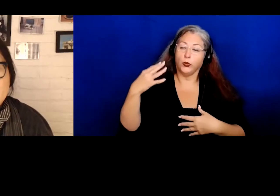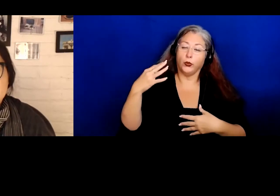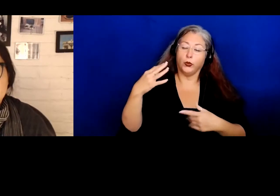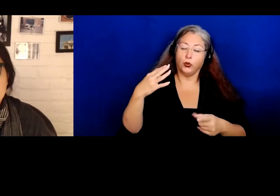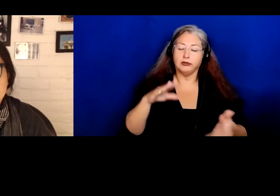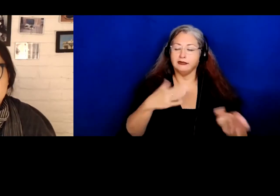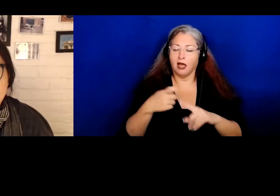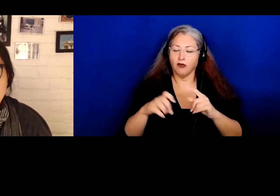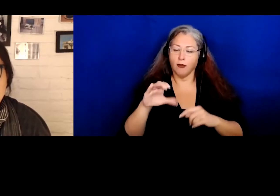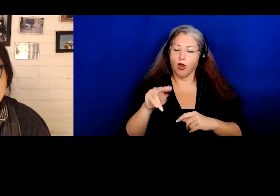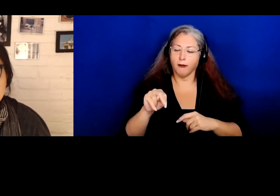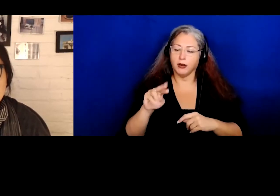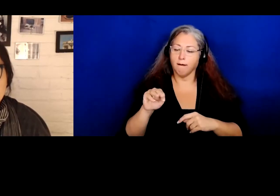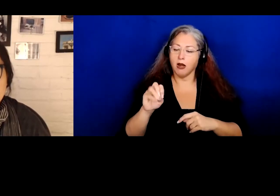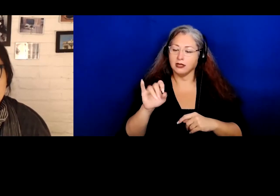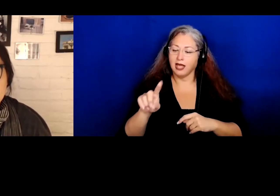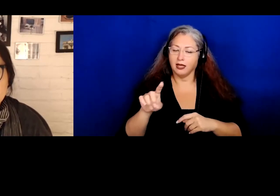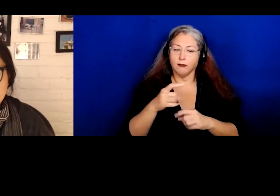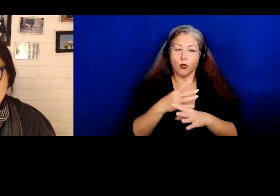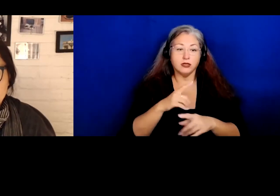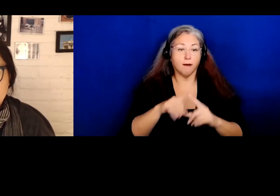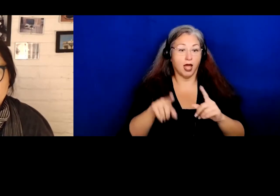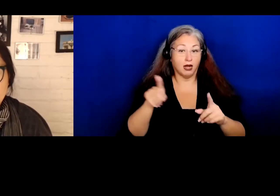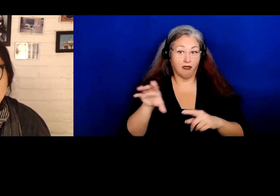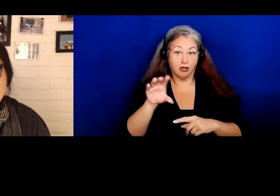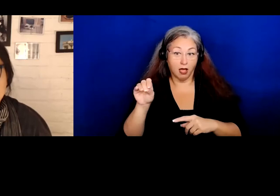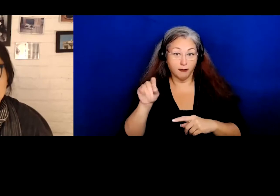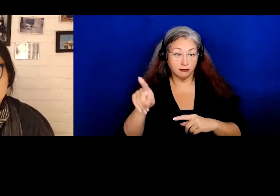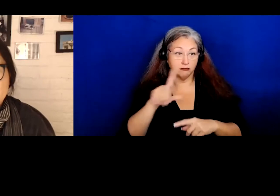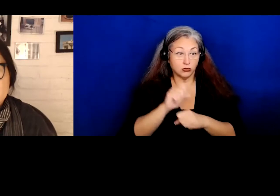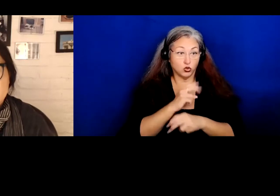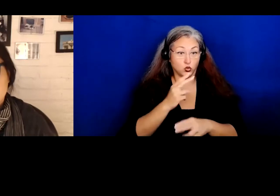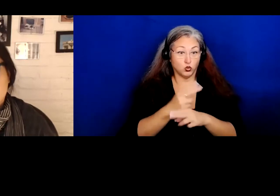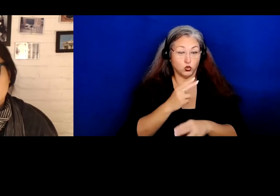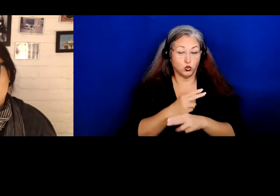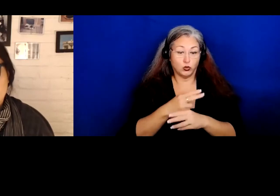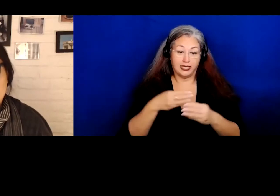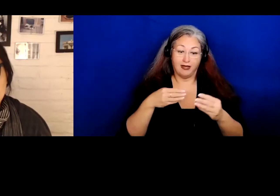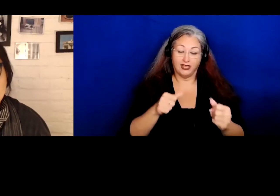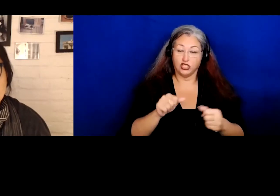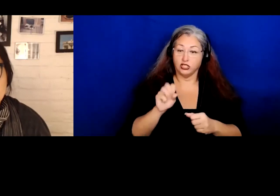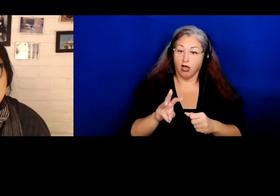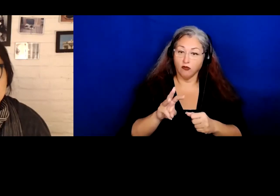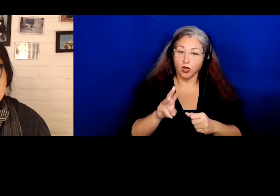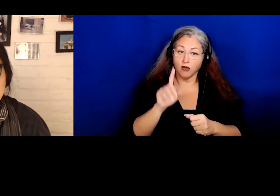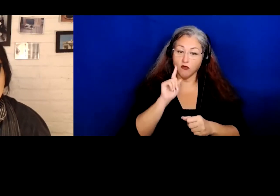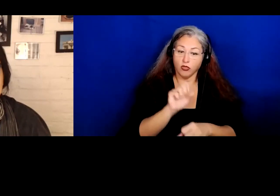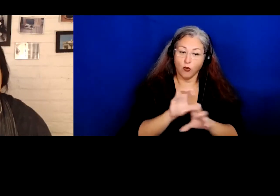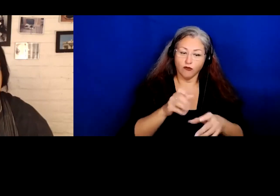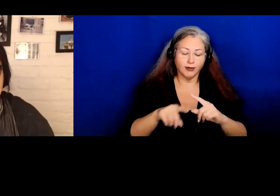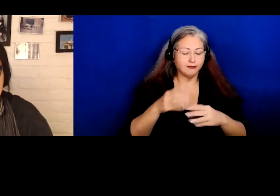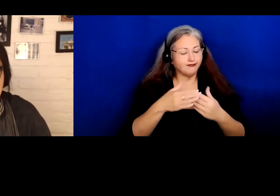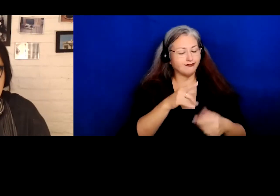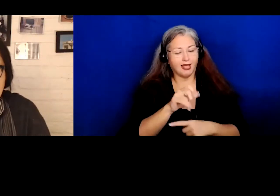The article did not say whether the company used workforce efficiency software, but Alice couldn't help